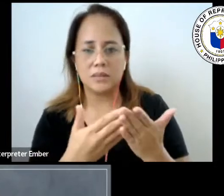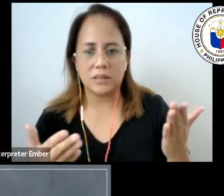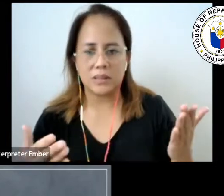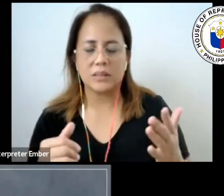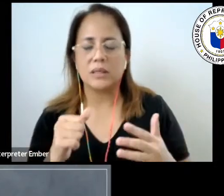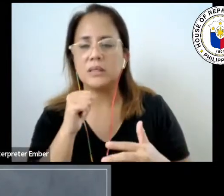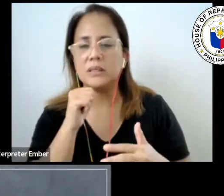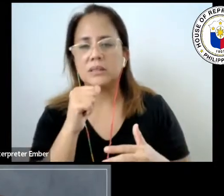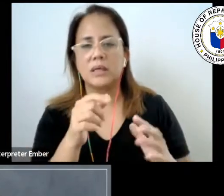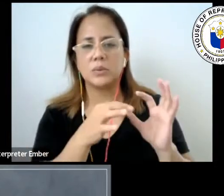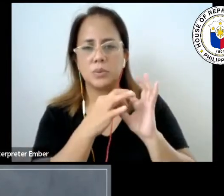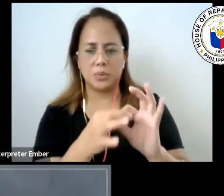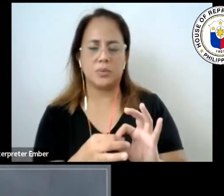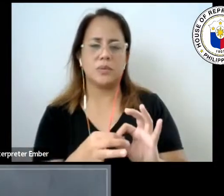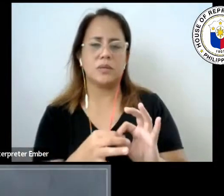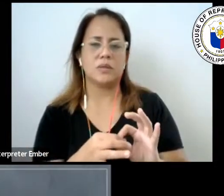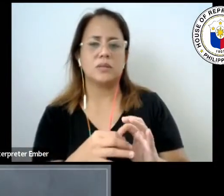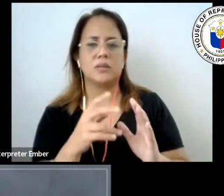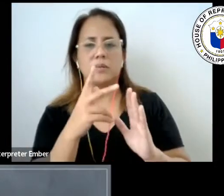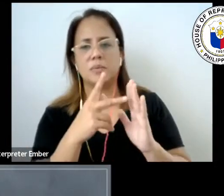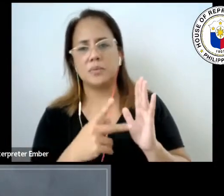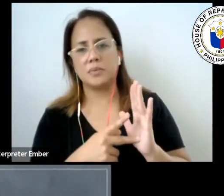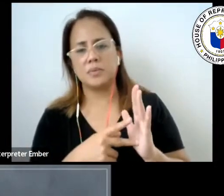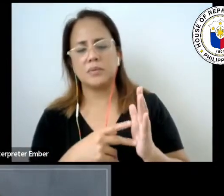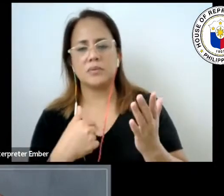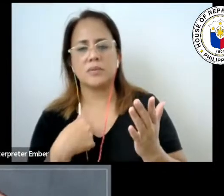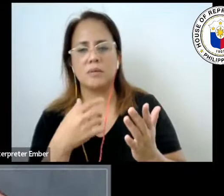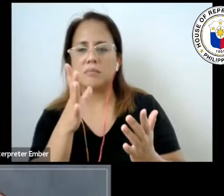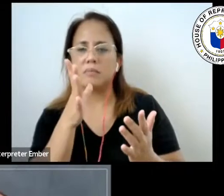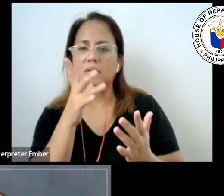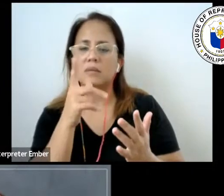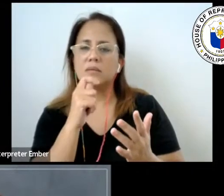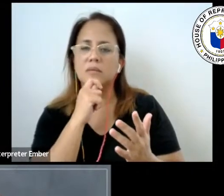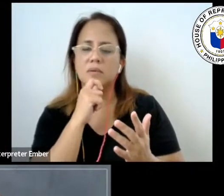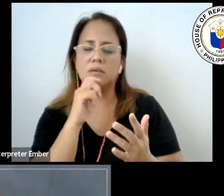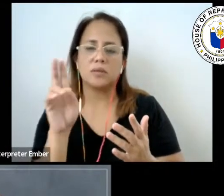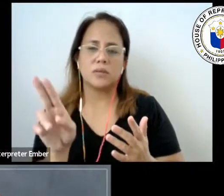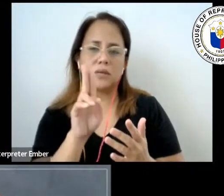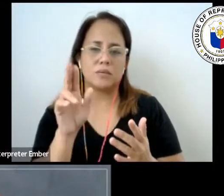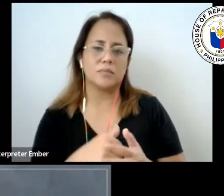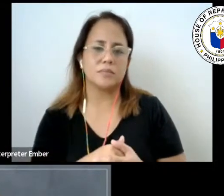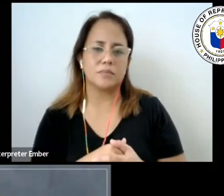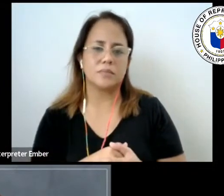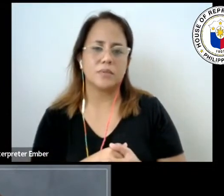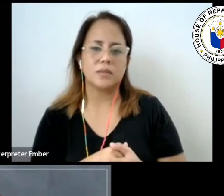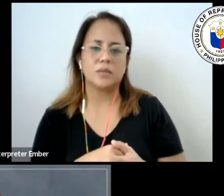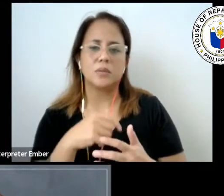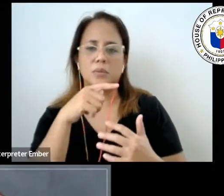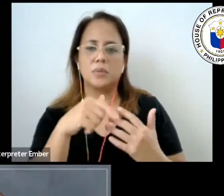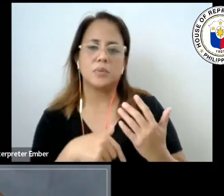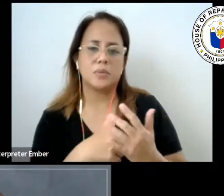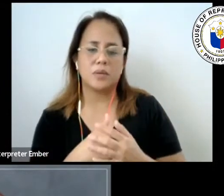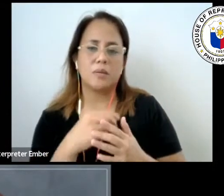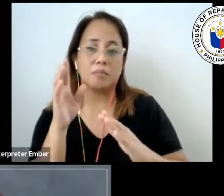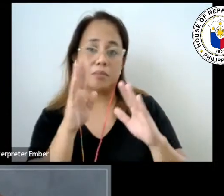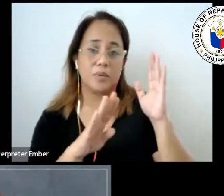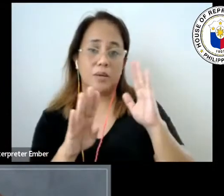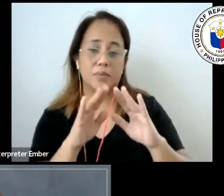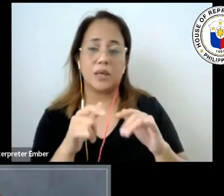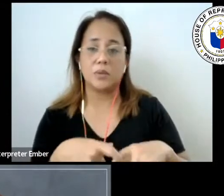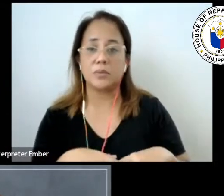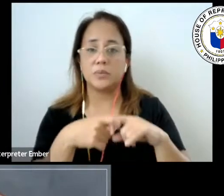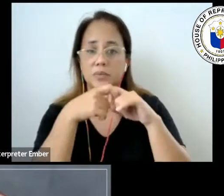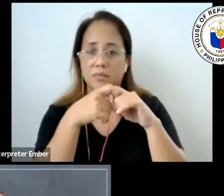hindi talaga ayon dun sa prinsipyo na kailangan mother tongue ang gamitin. So ito po yung problema kaya natin